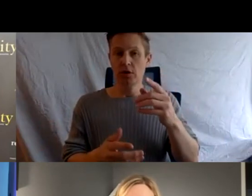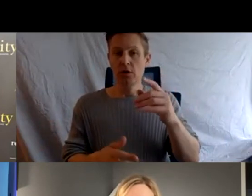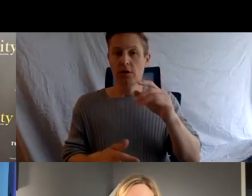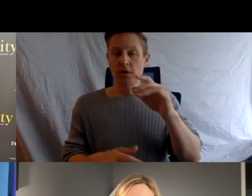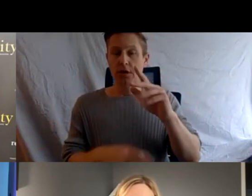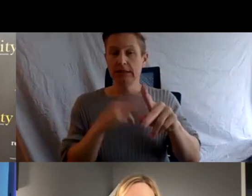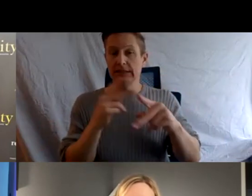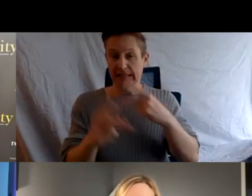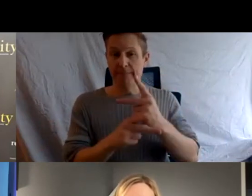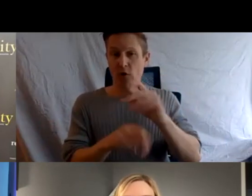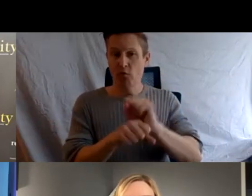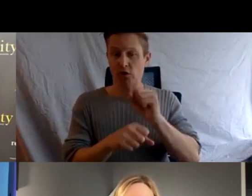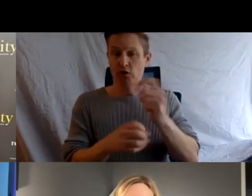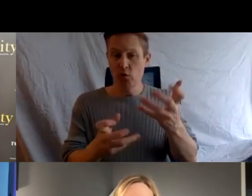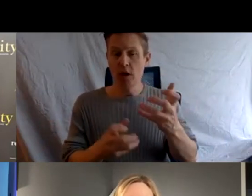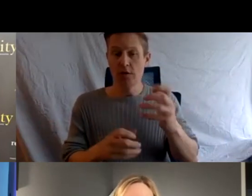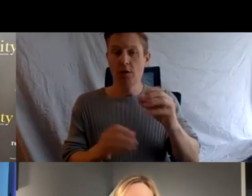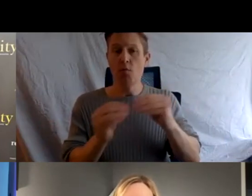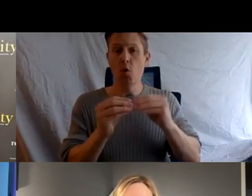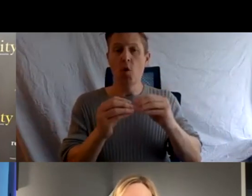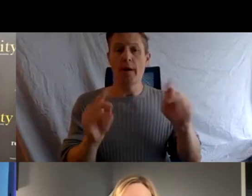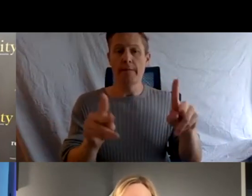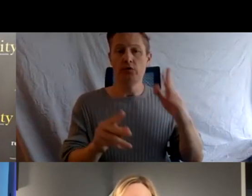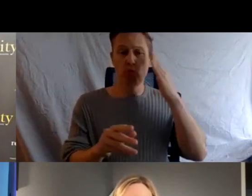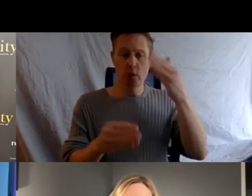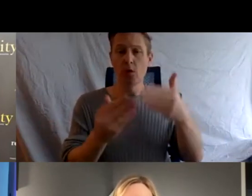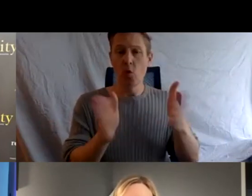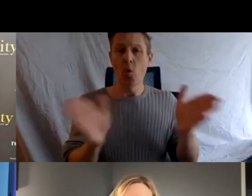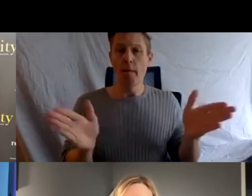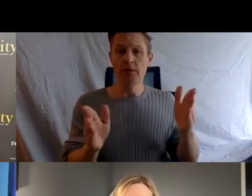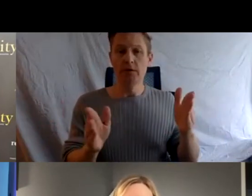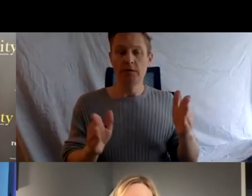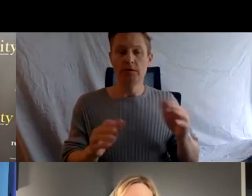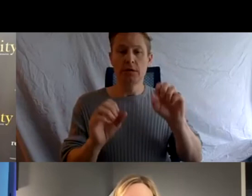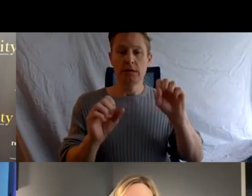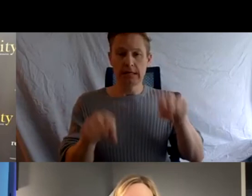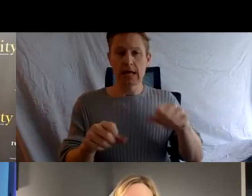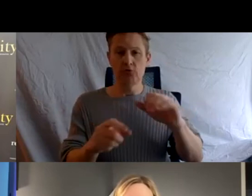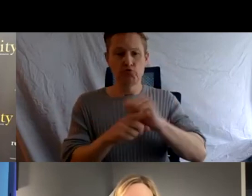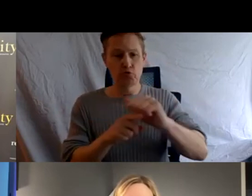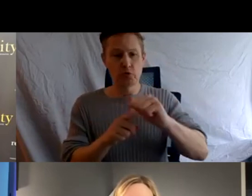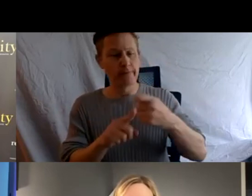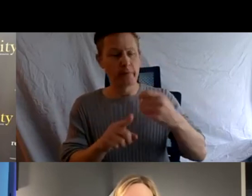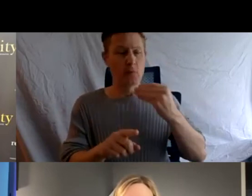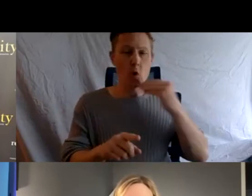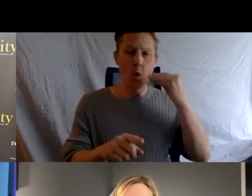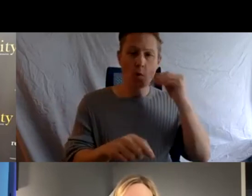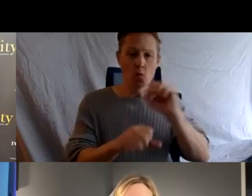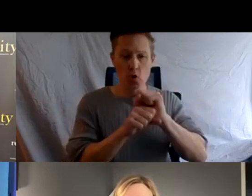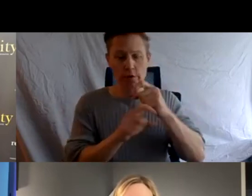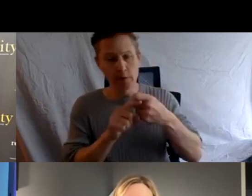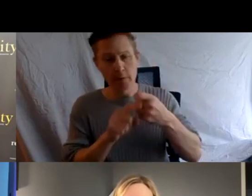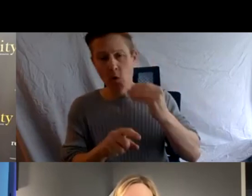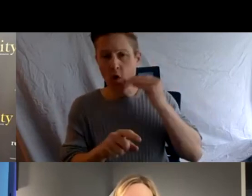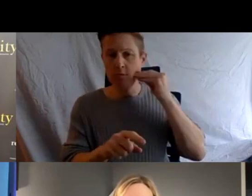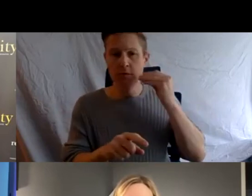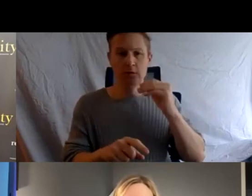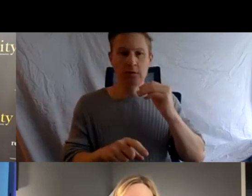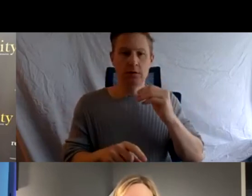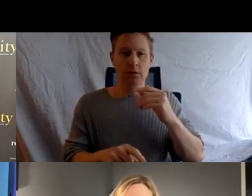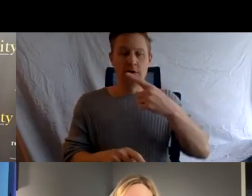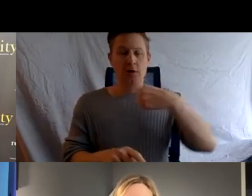because you can get the training and you can do a lot more from home or from more possibilities than having to travel. All of us, we don't want to